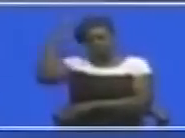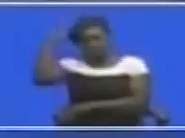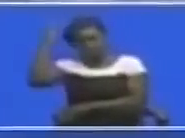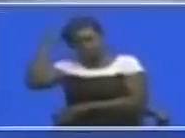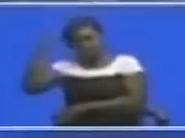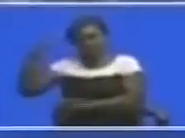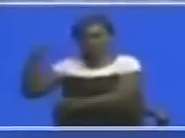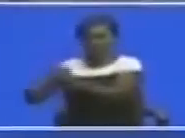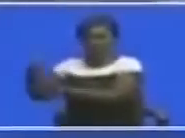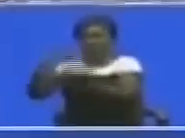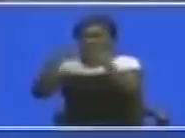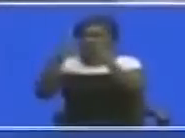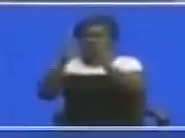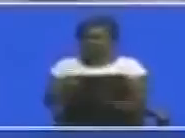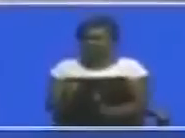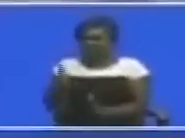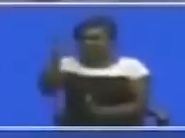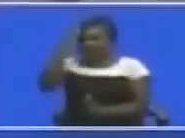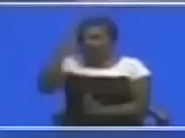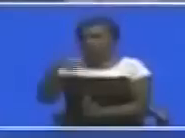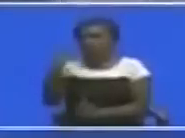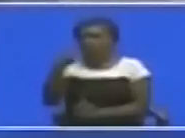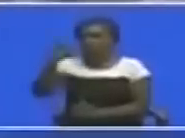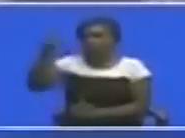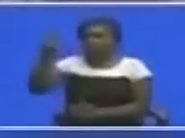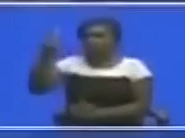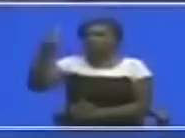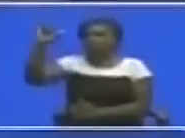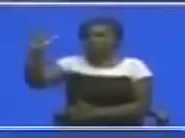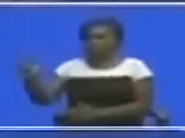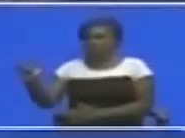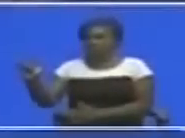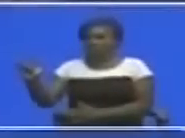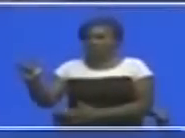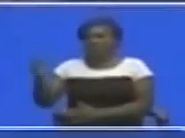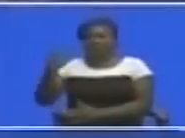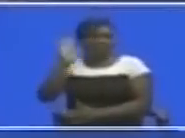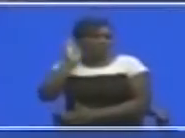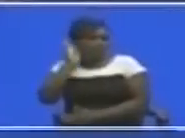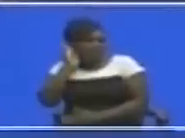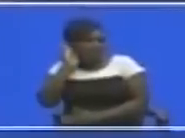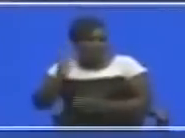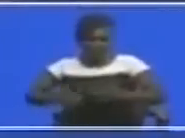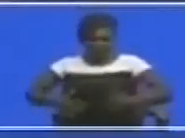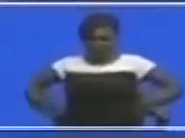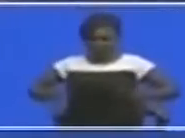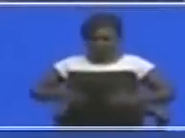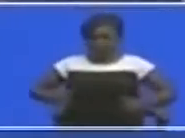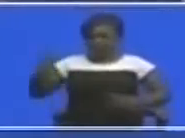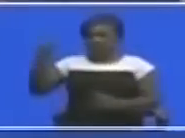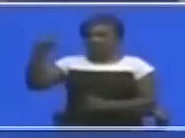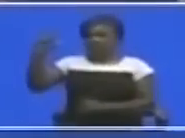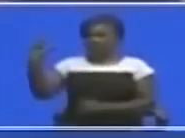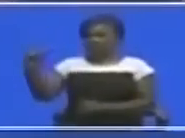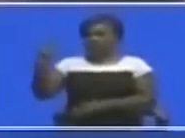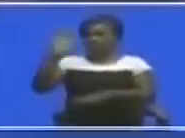The kidnapped teacher was identified as Judy Mutua. Sources from the Dadaab refugee camp said an NGO